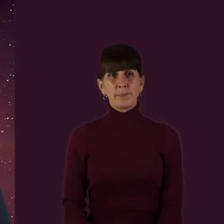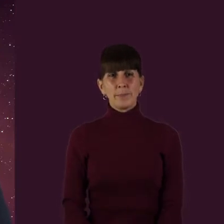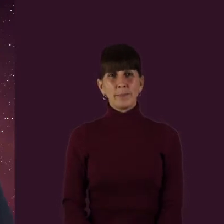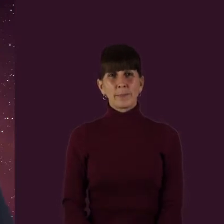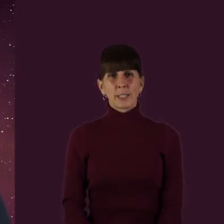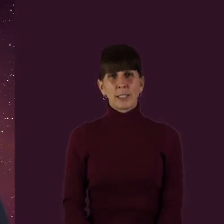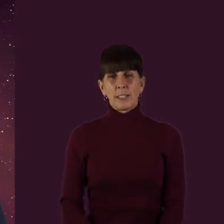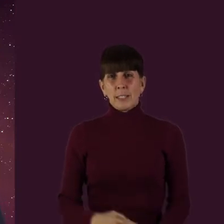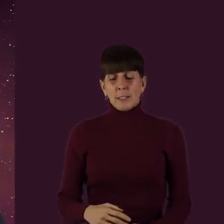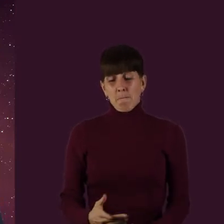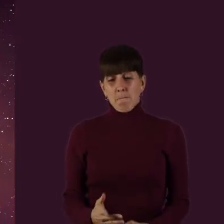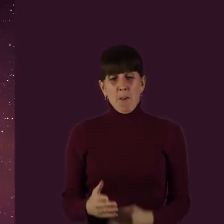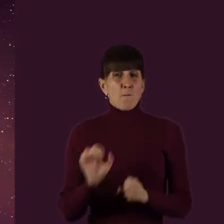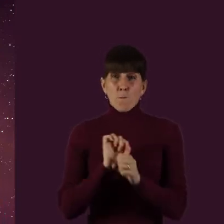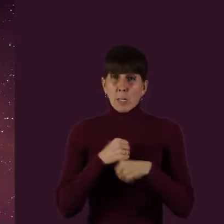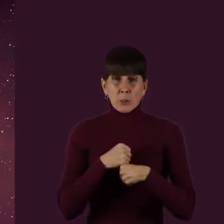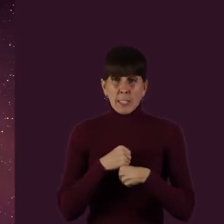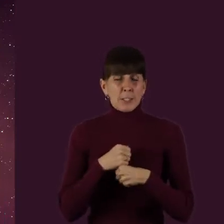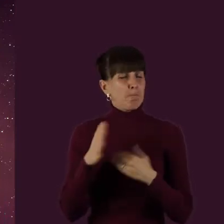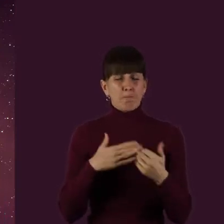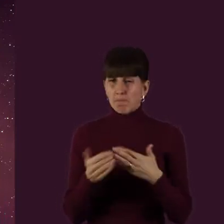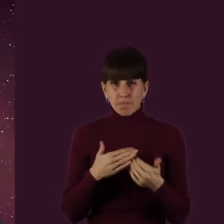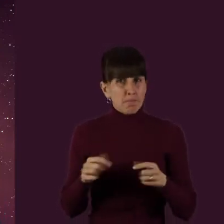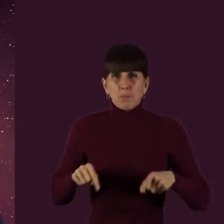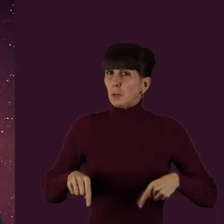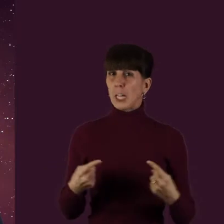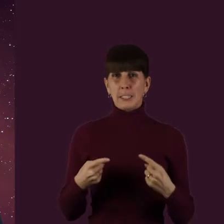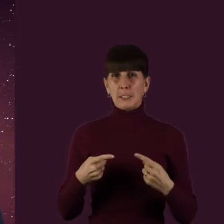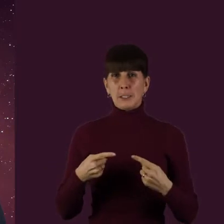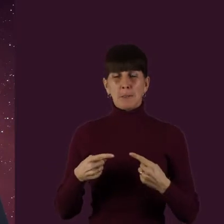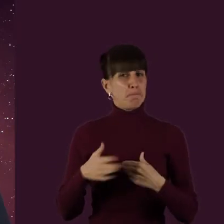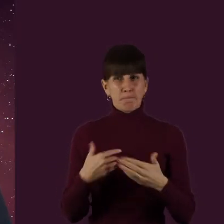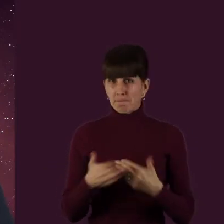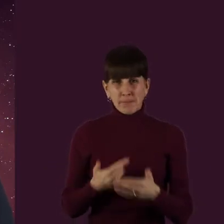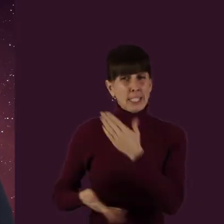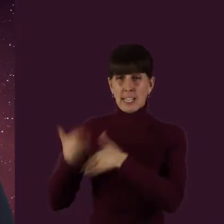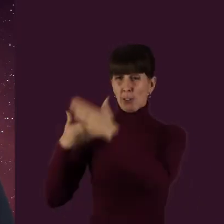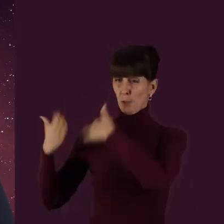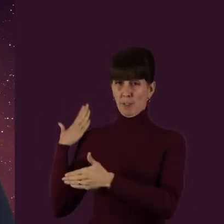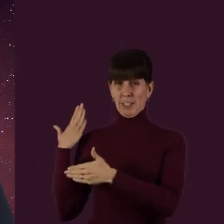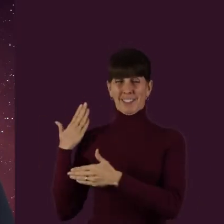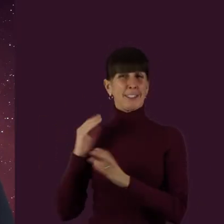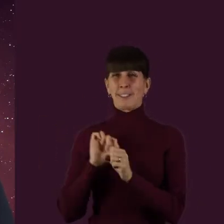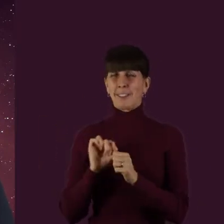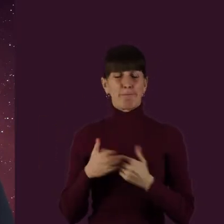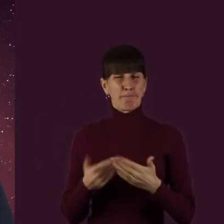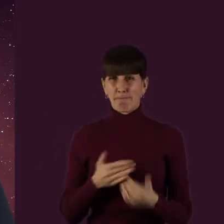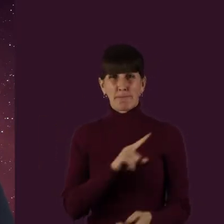Whatever your frustrations, whatever your challenges, whatever your history, there is hope.